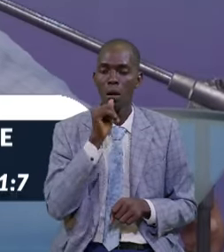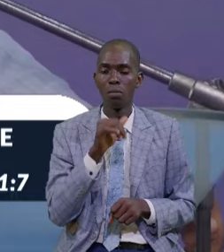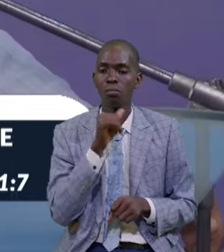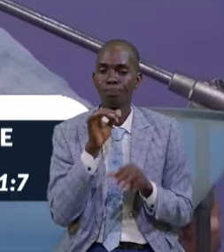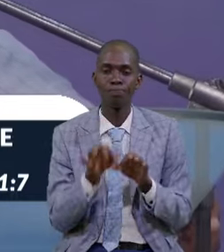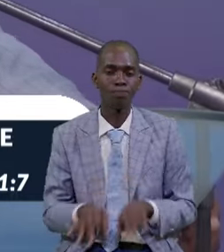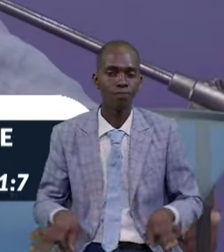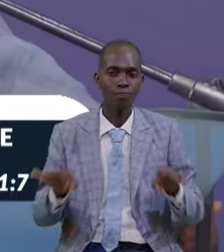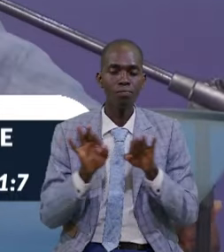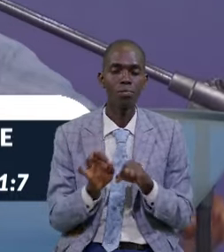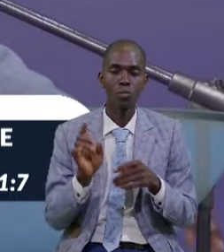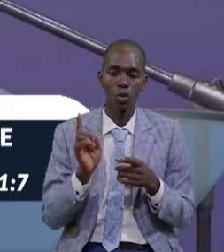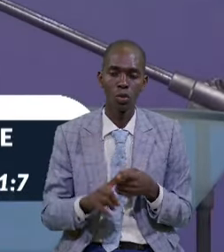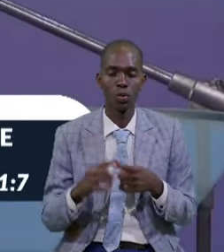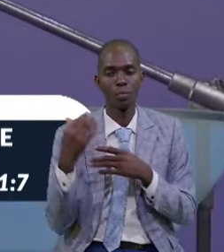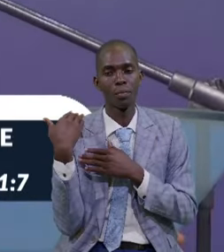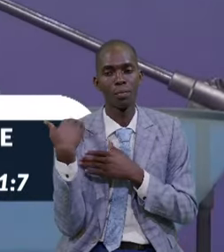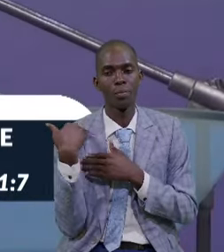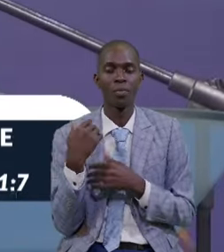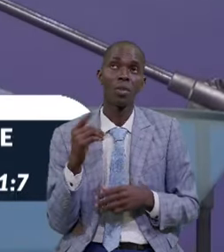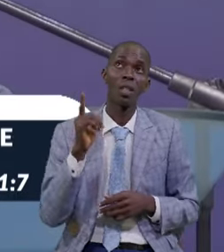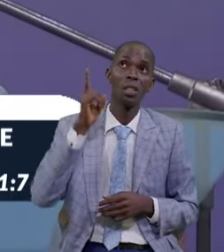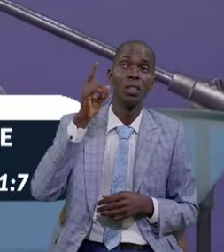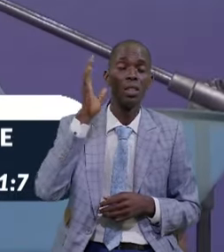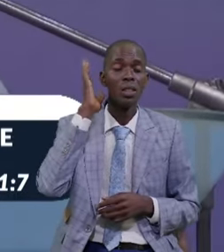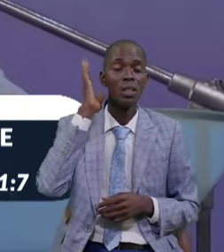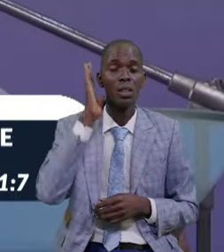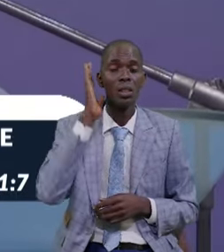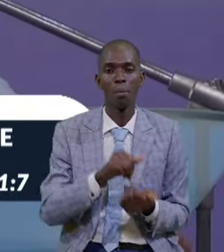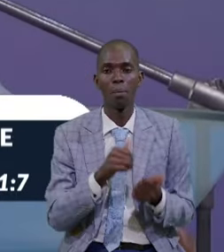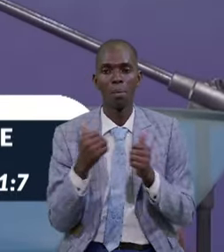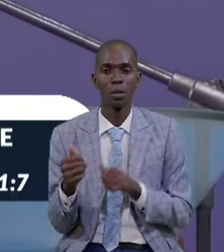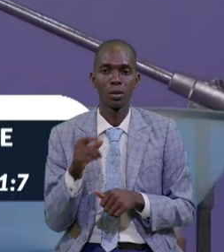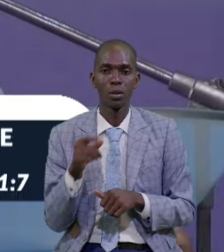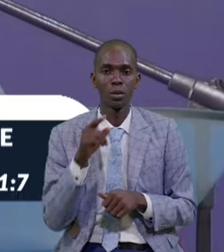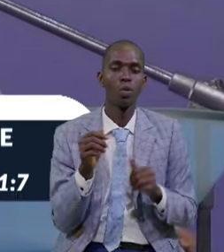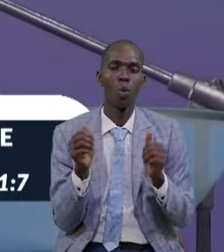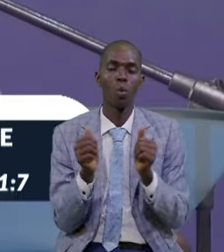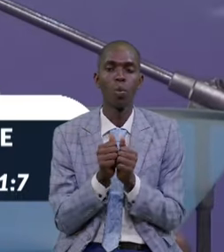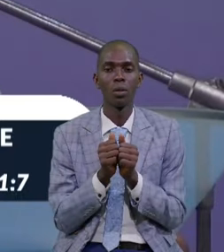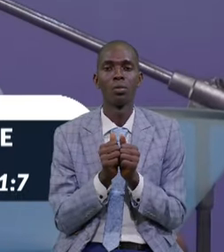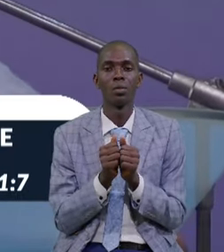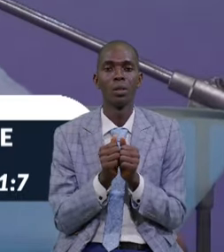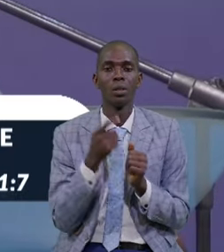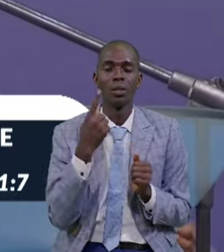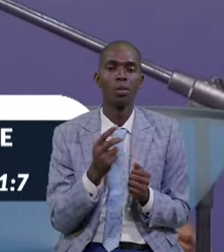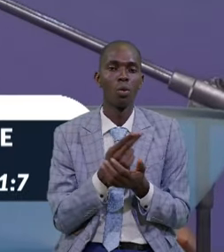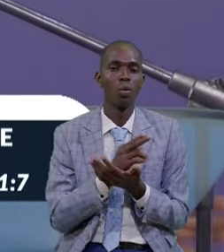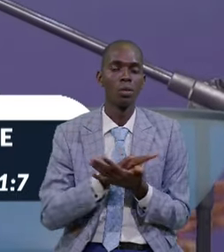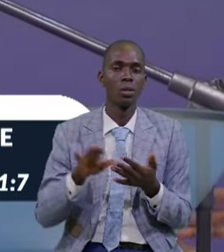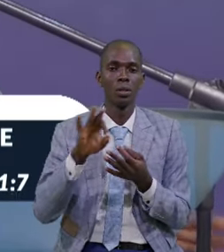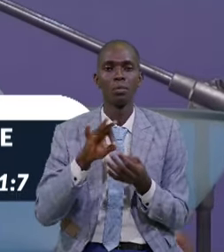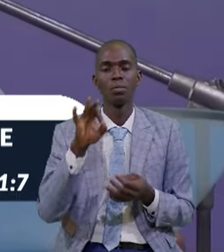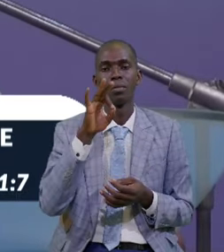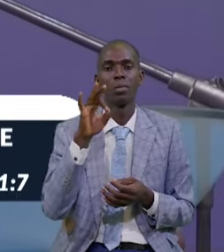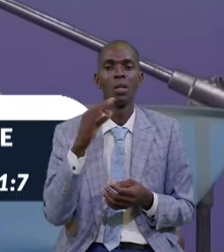to bear, he shall baptize you with the Holy Ghost and